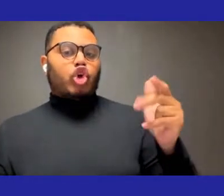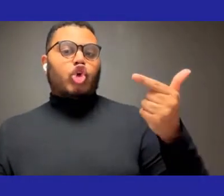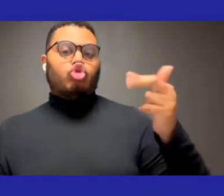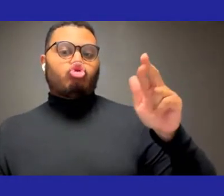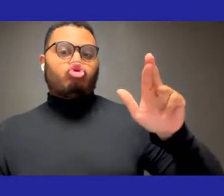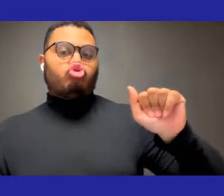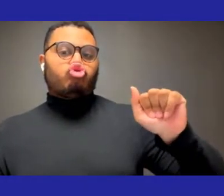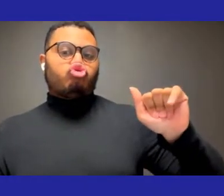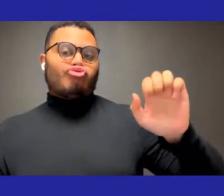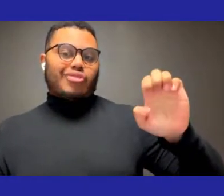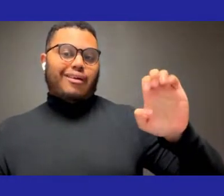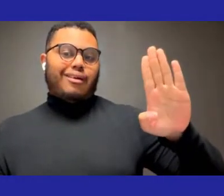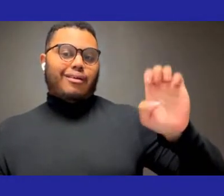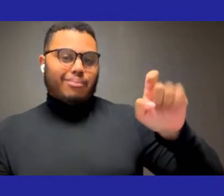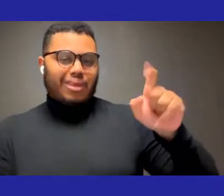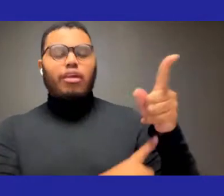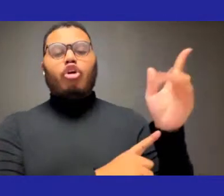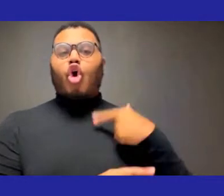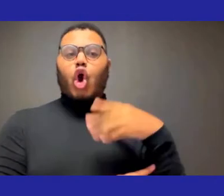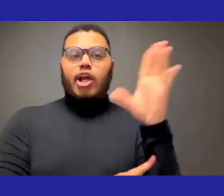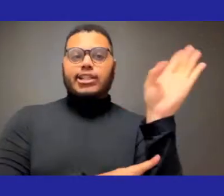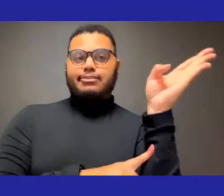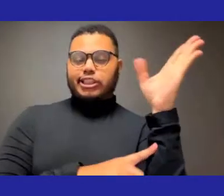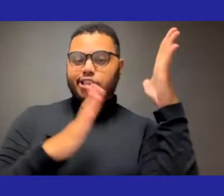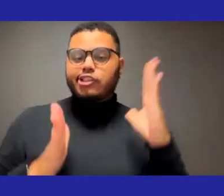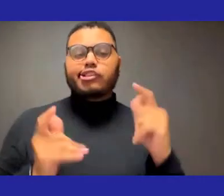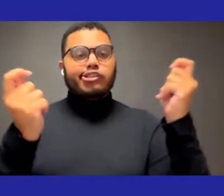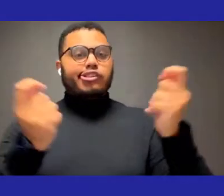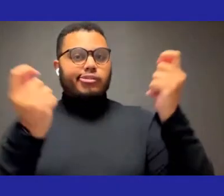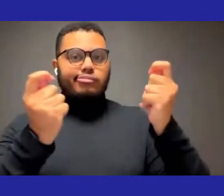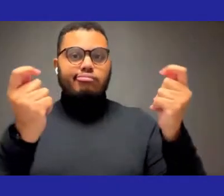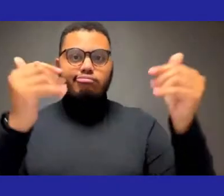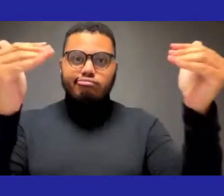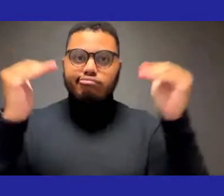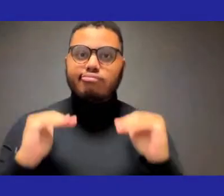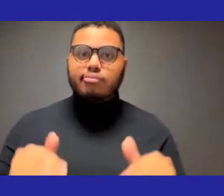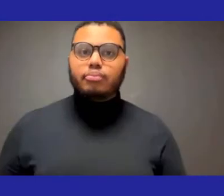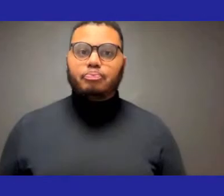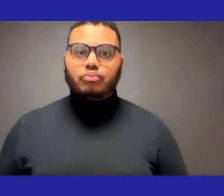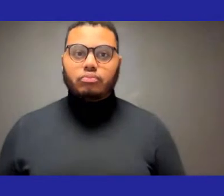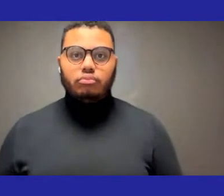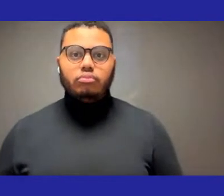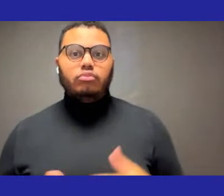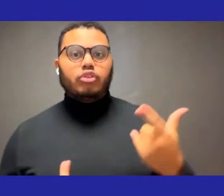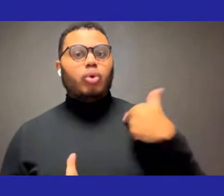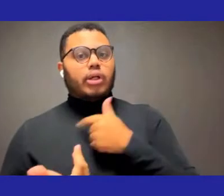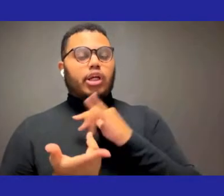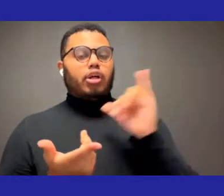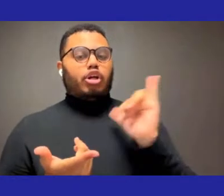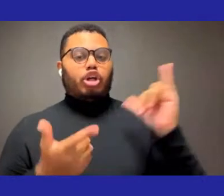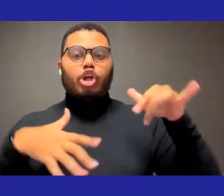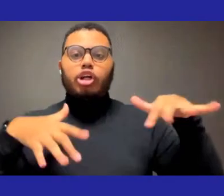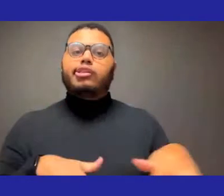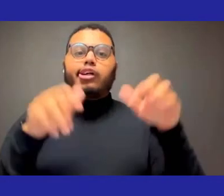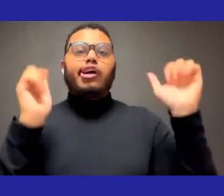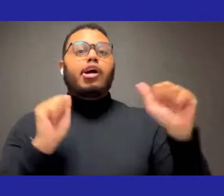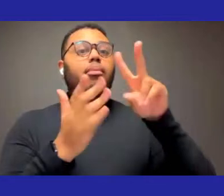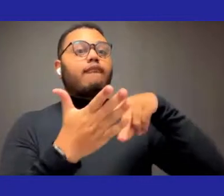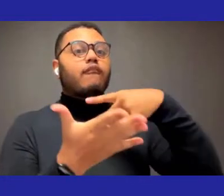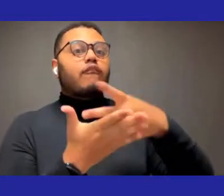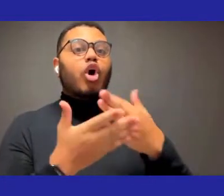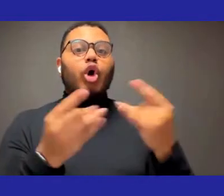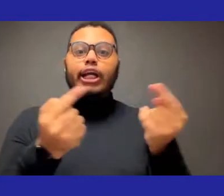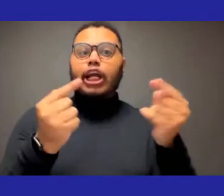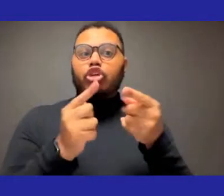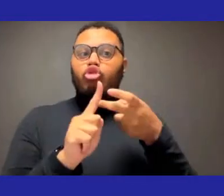speaker to celebrate with us for Certified Nurses Day. Next slide, please. We also held our Fall and Injury Prevention Summit. This was